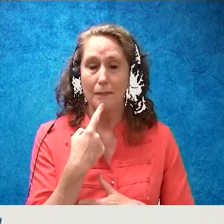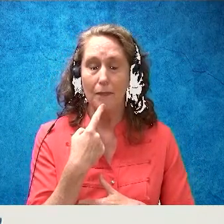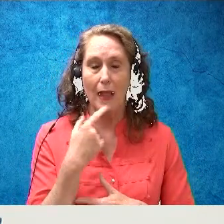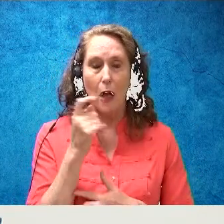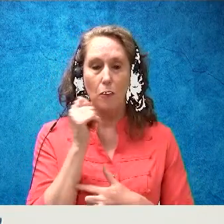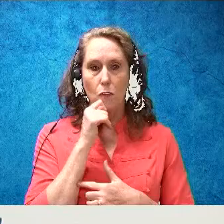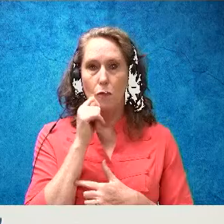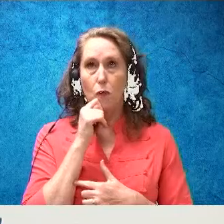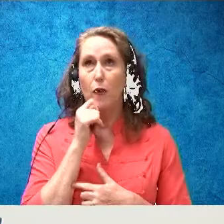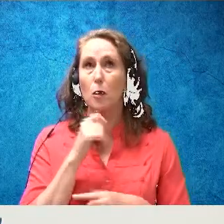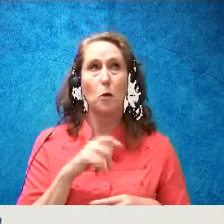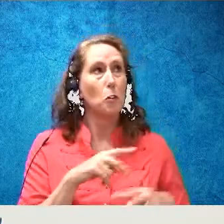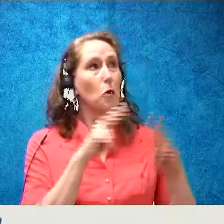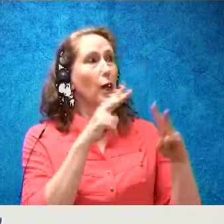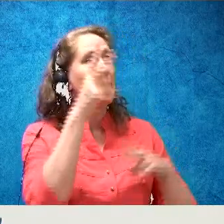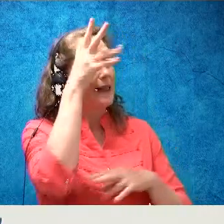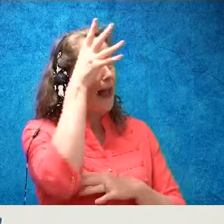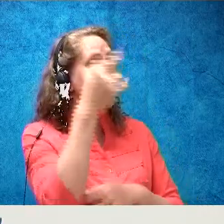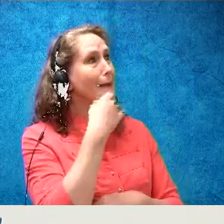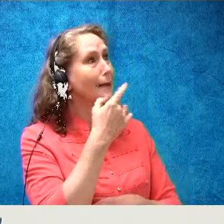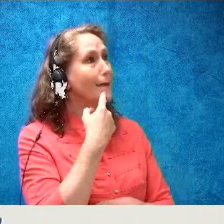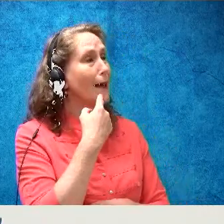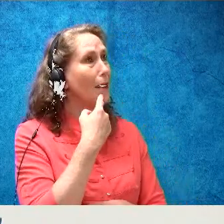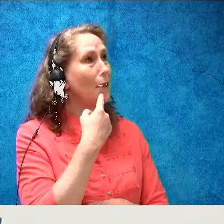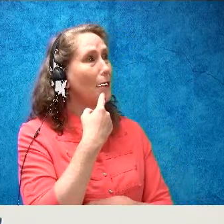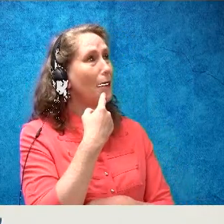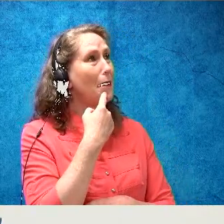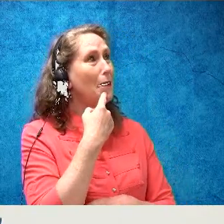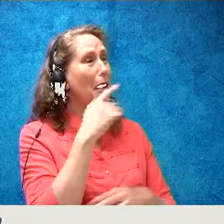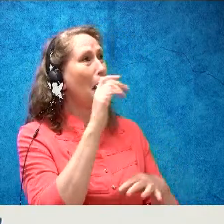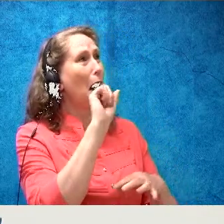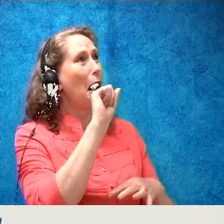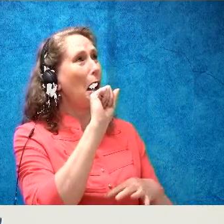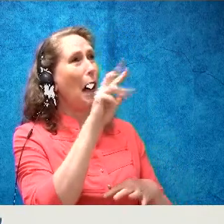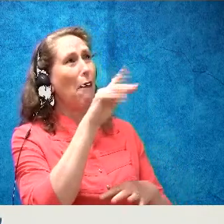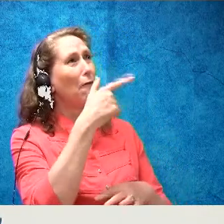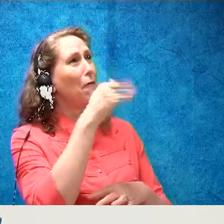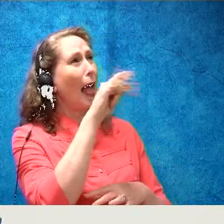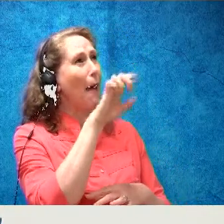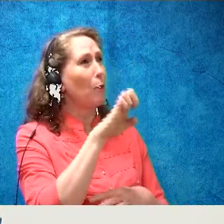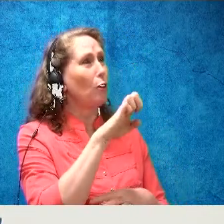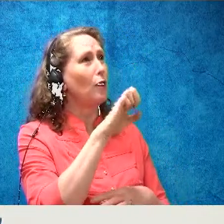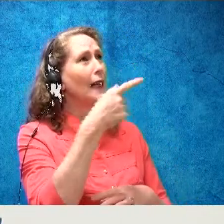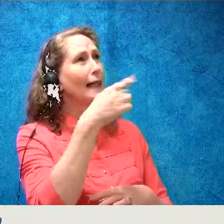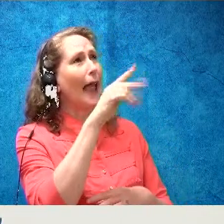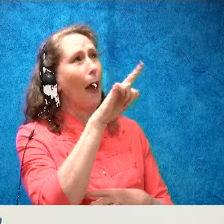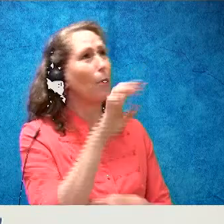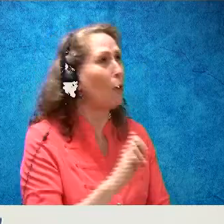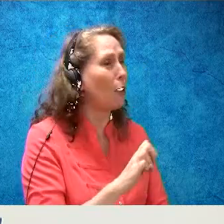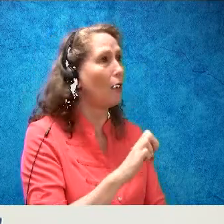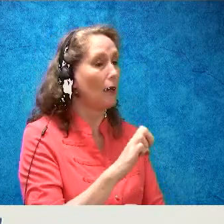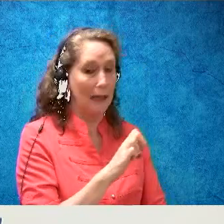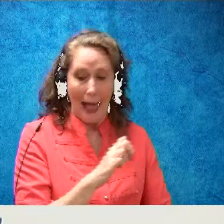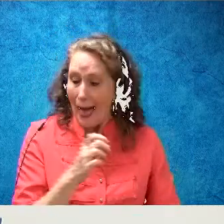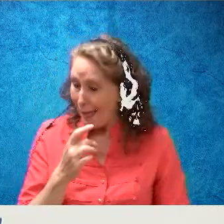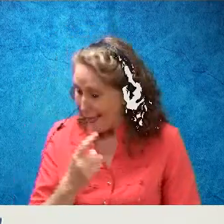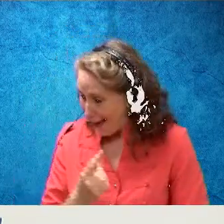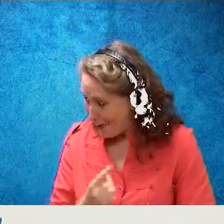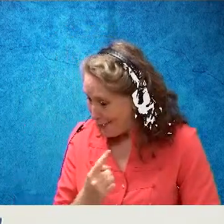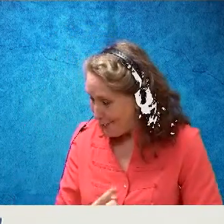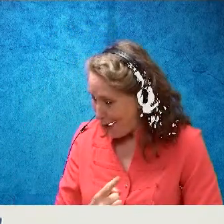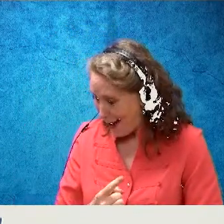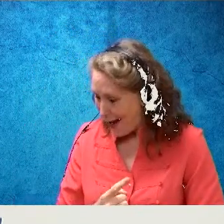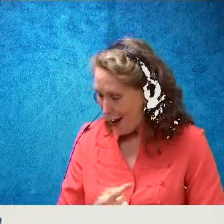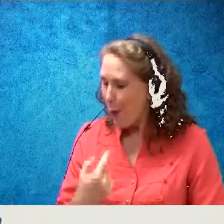Trixie turned to her daddy and said, "Aggle flabble gabble!" "That's right," replied her